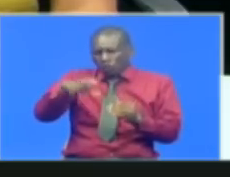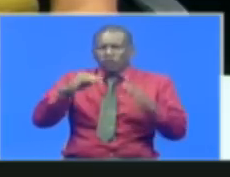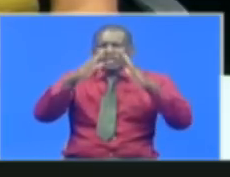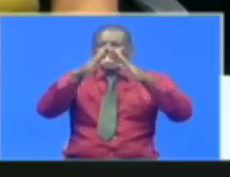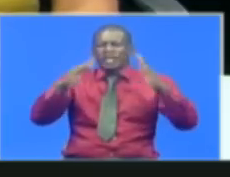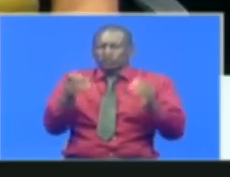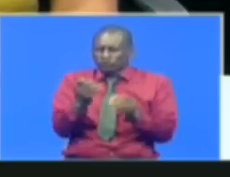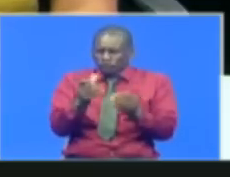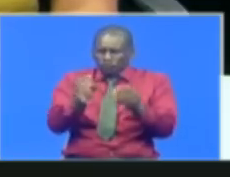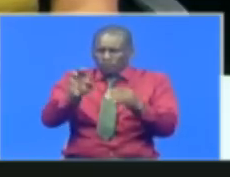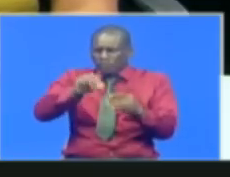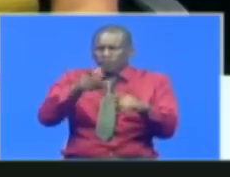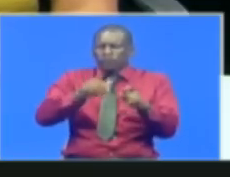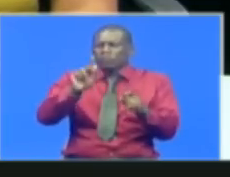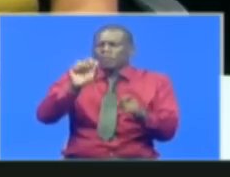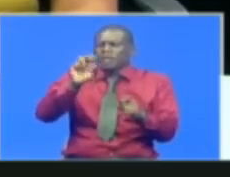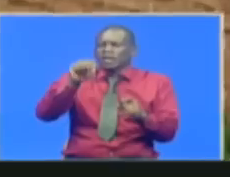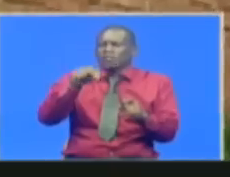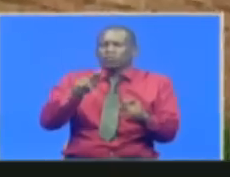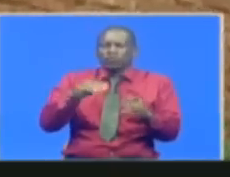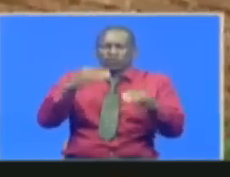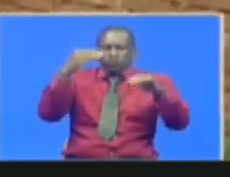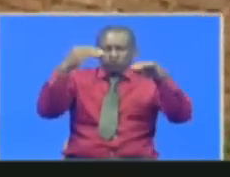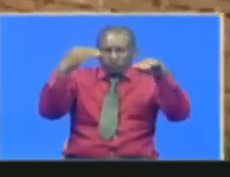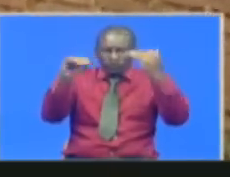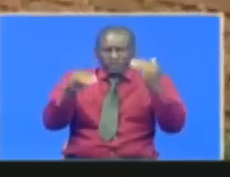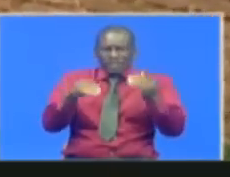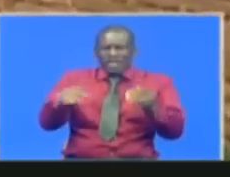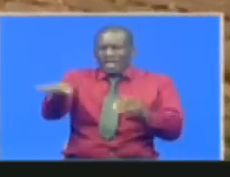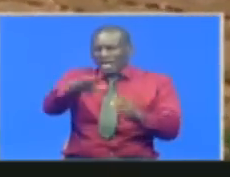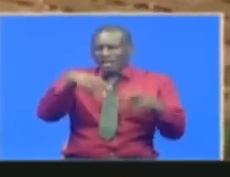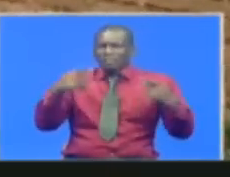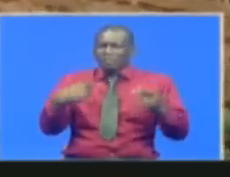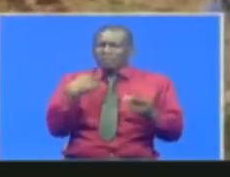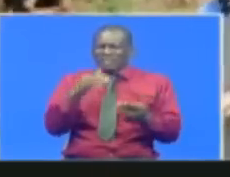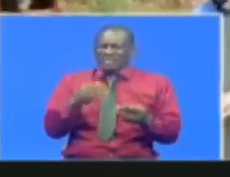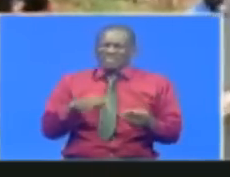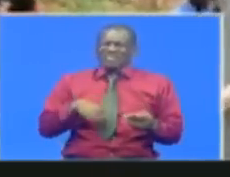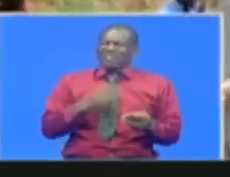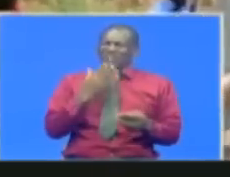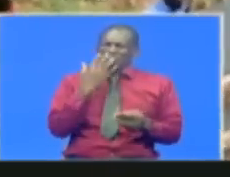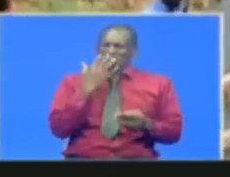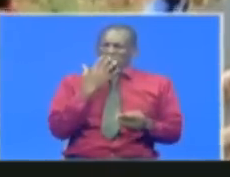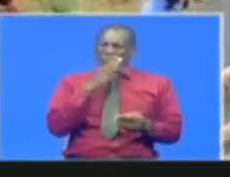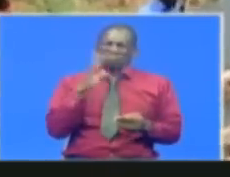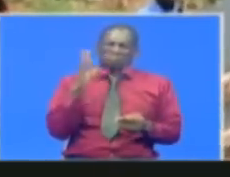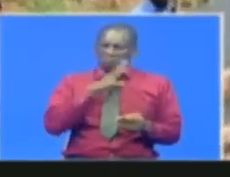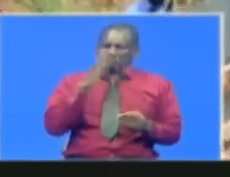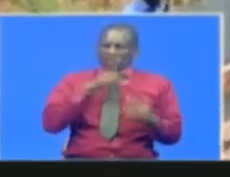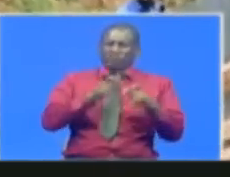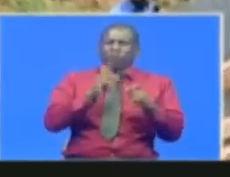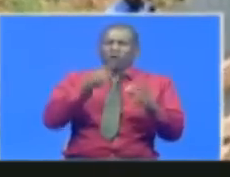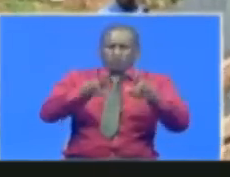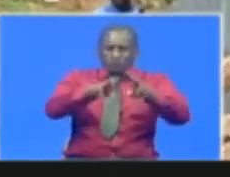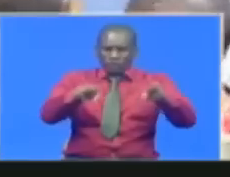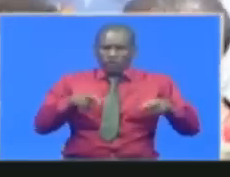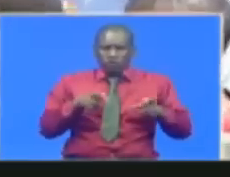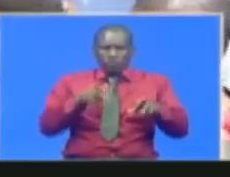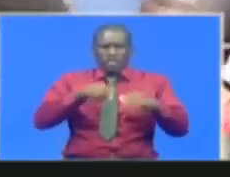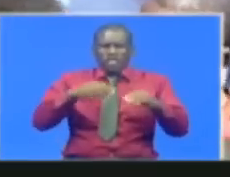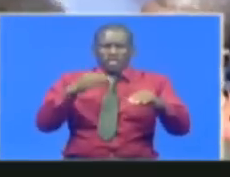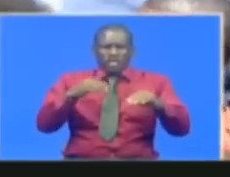Kemu University. Residents living around there say that they were drawn by a foul smell emanating from one of the rooms in the